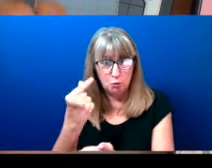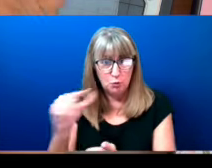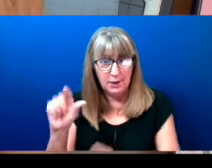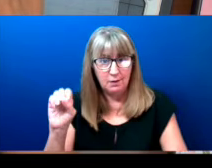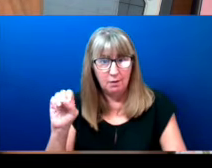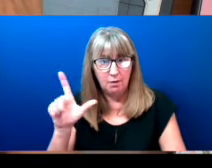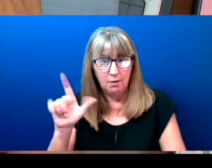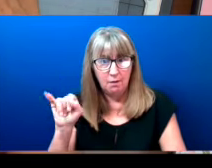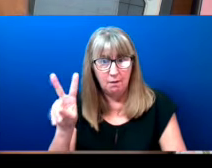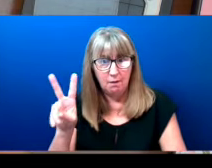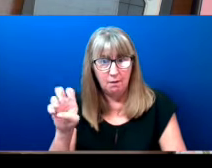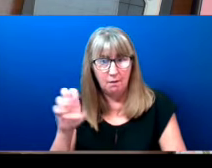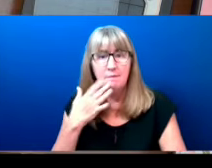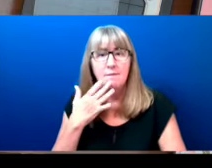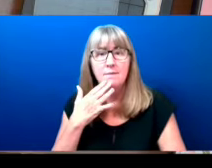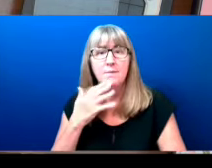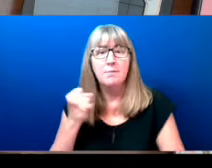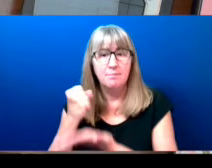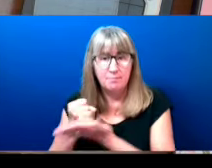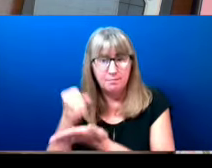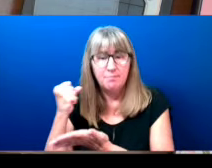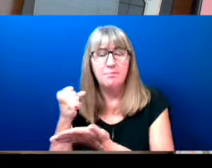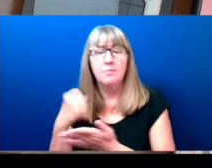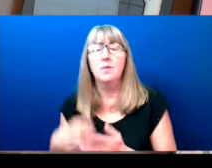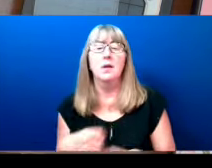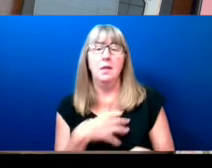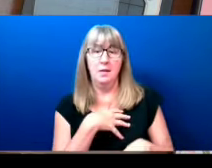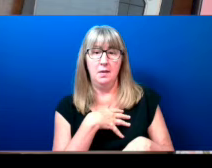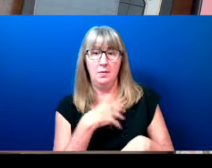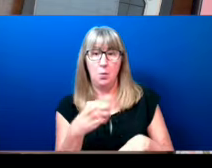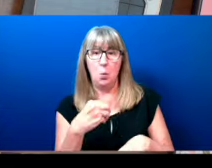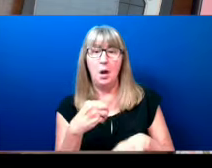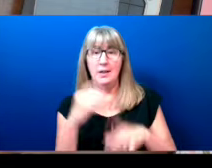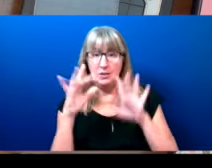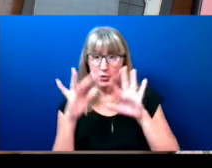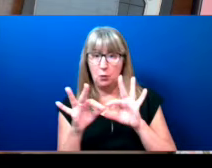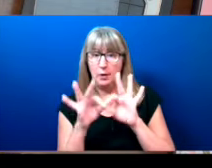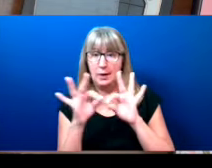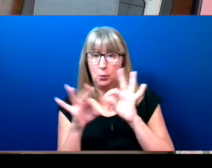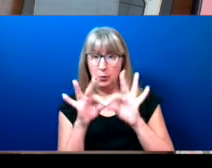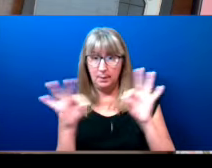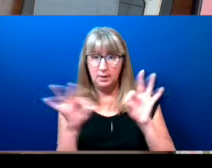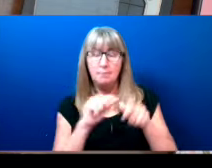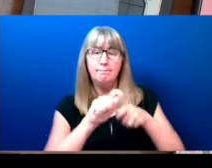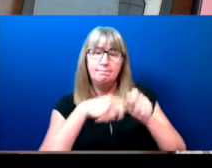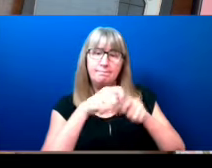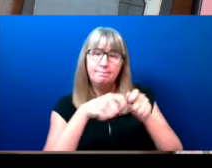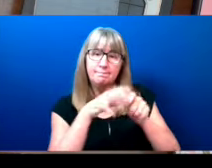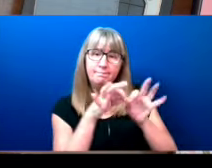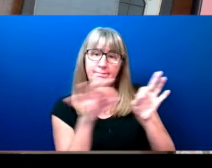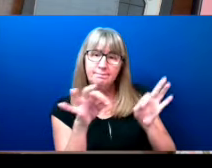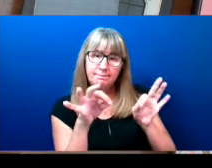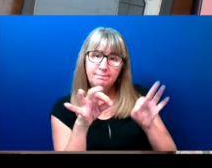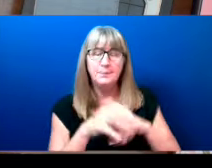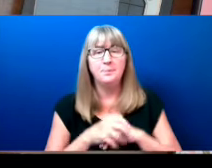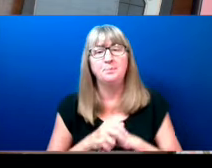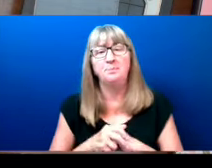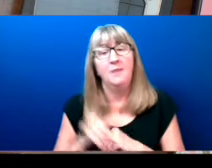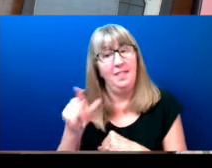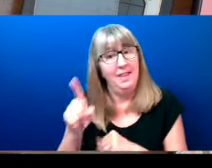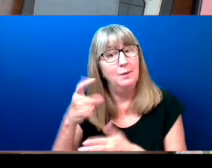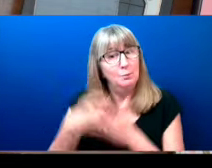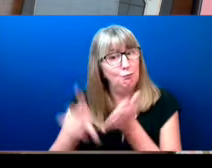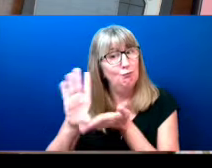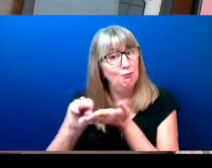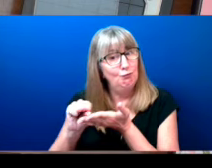green. Tied a bow with my Snowflake Splendor ribbon that I found on